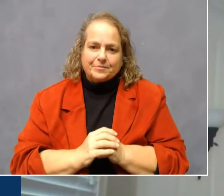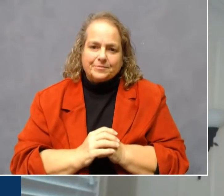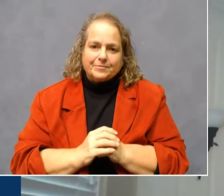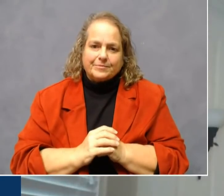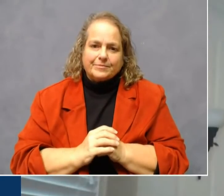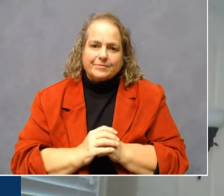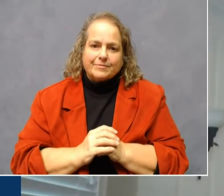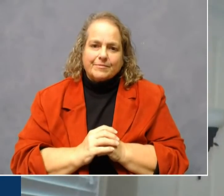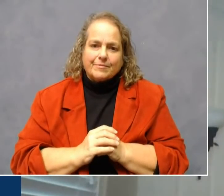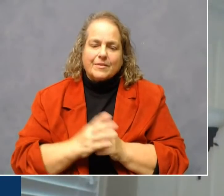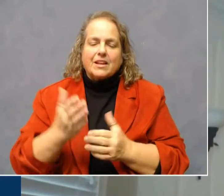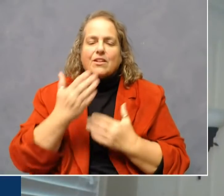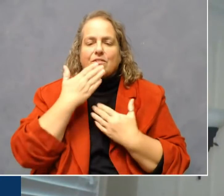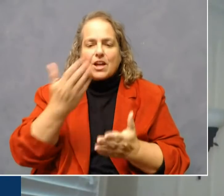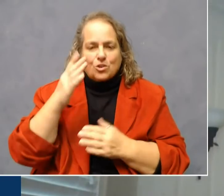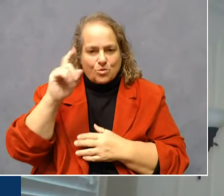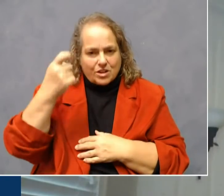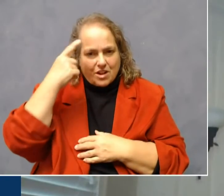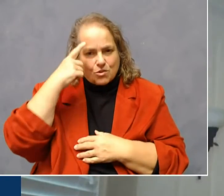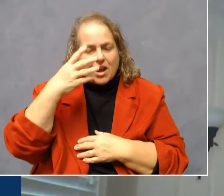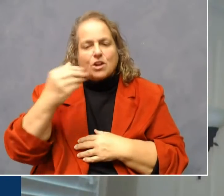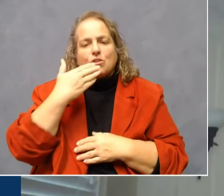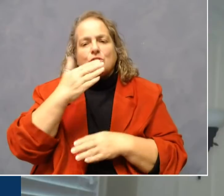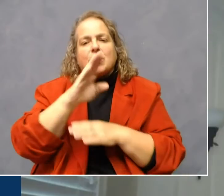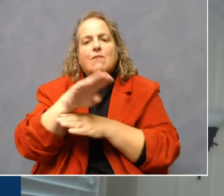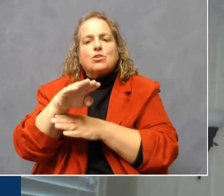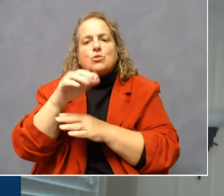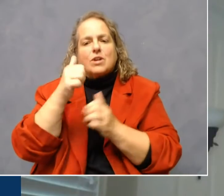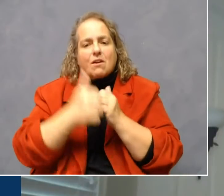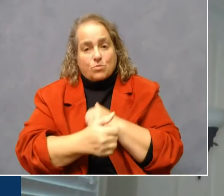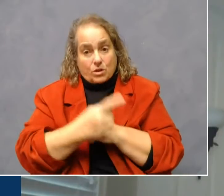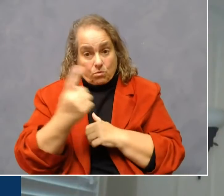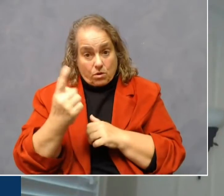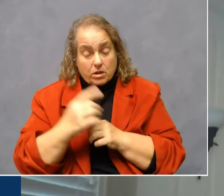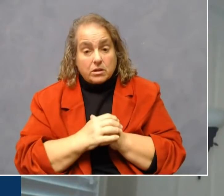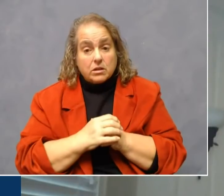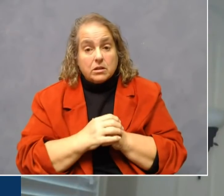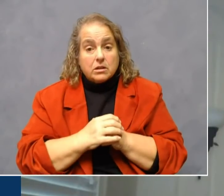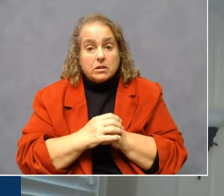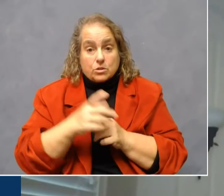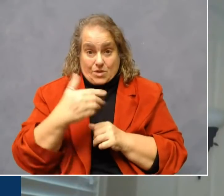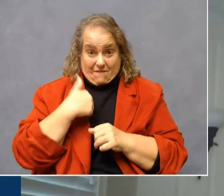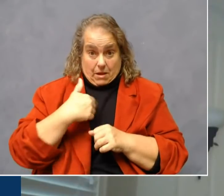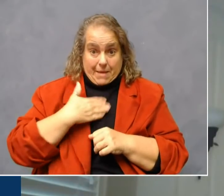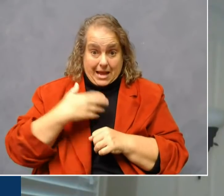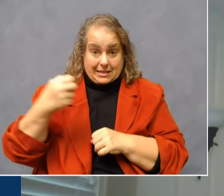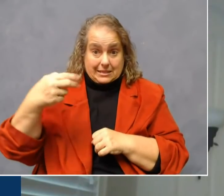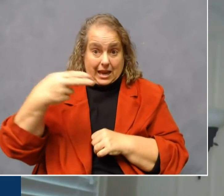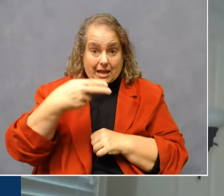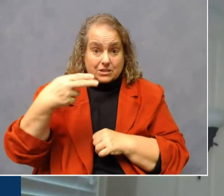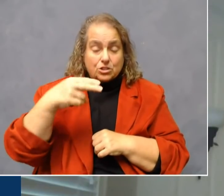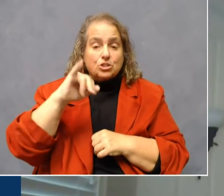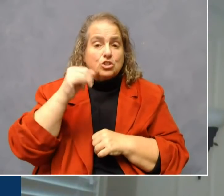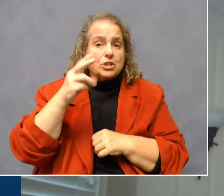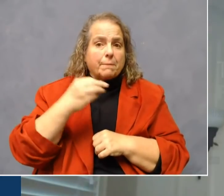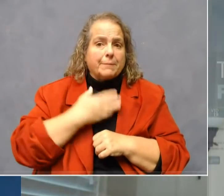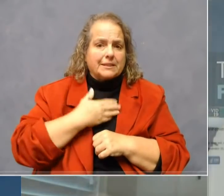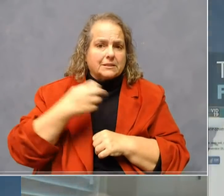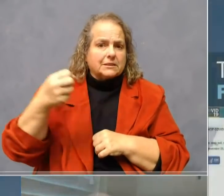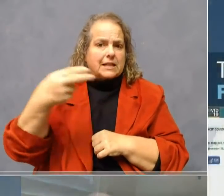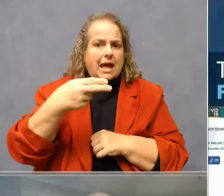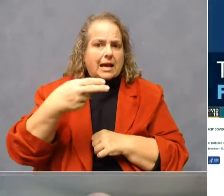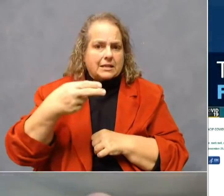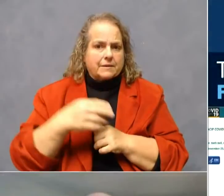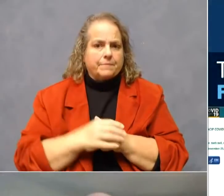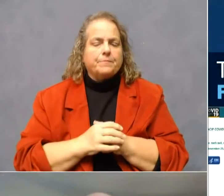Thank you, Governor. Good afternoon, everyone. Do you have my slides, Jim, please? I want to